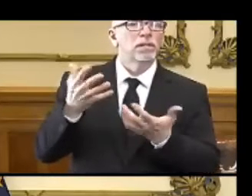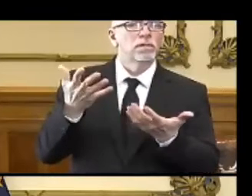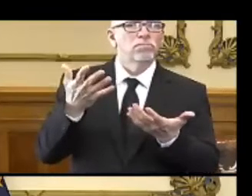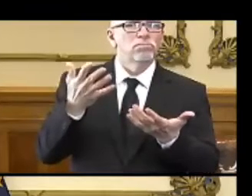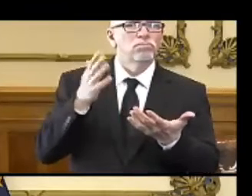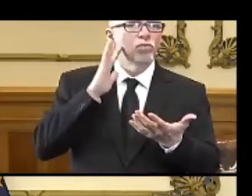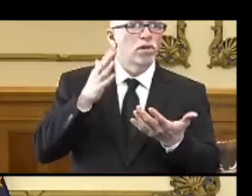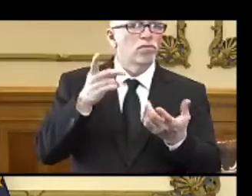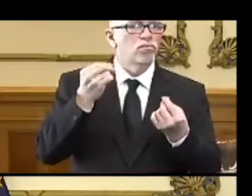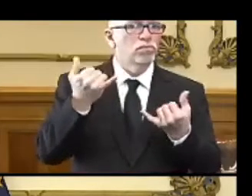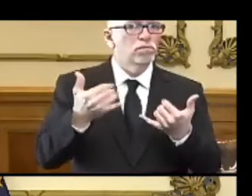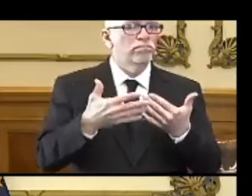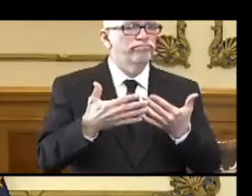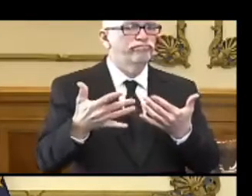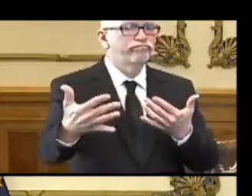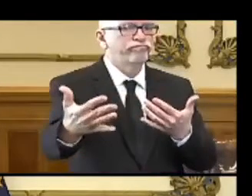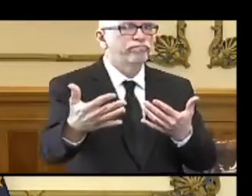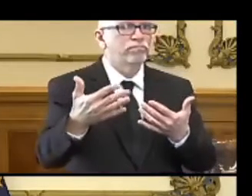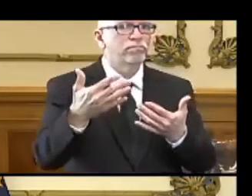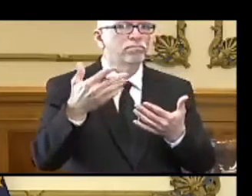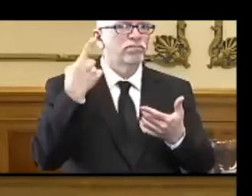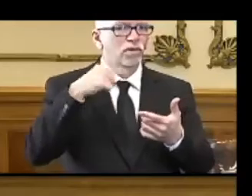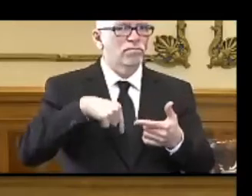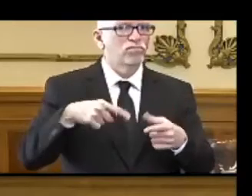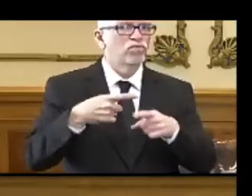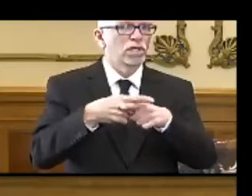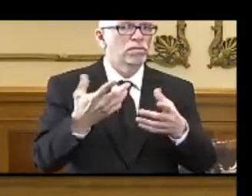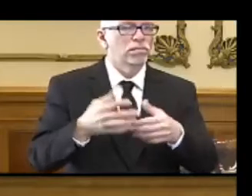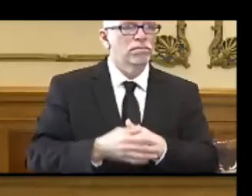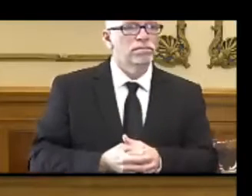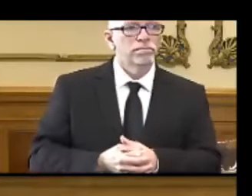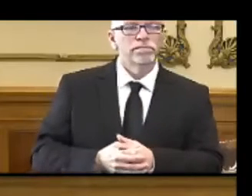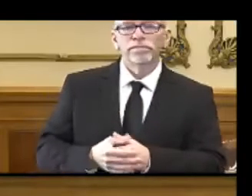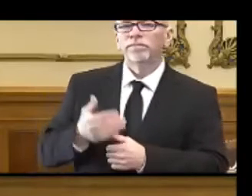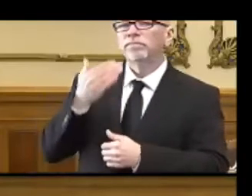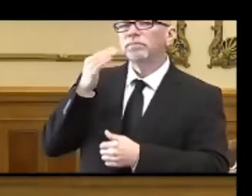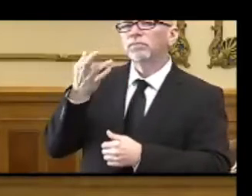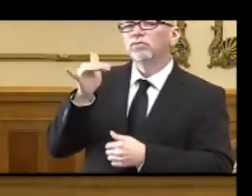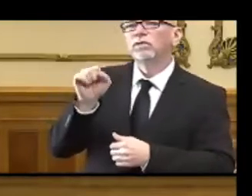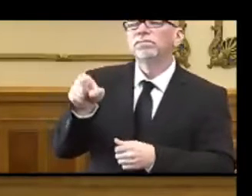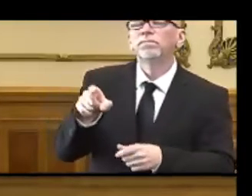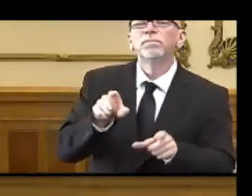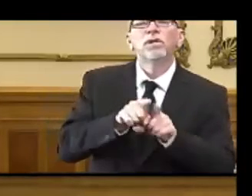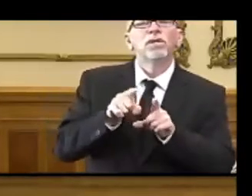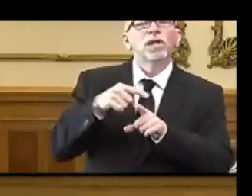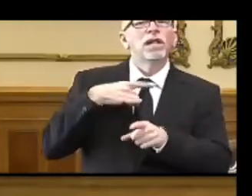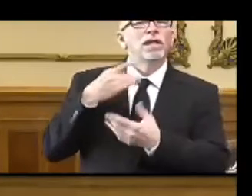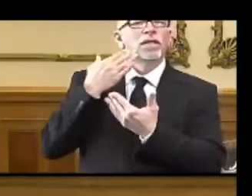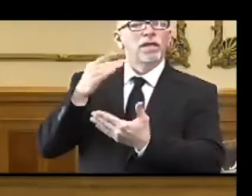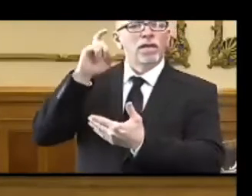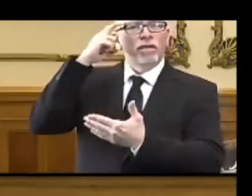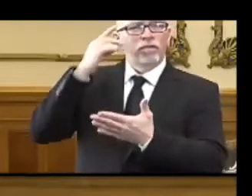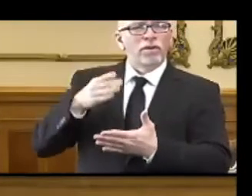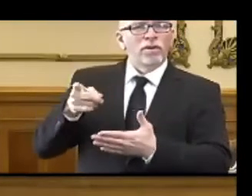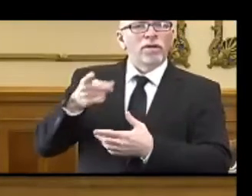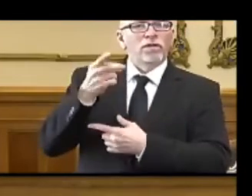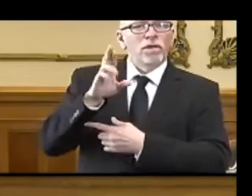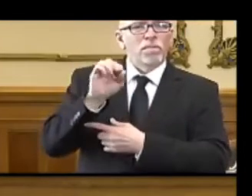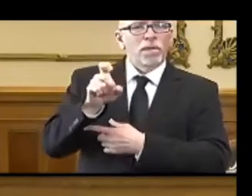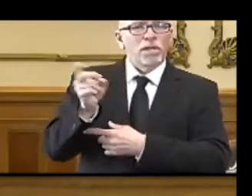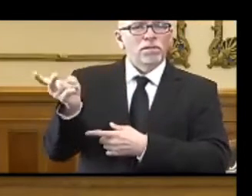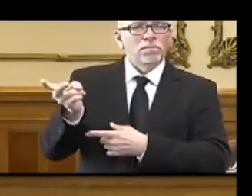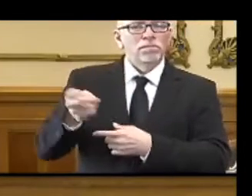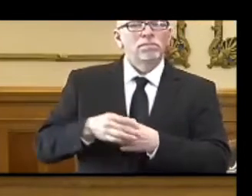the next stages of addressing this crisis. Thank you, Chris. I would also like to thank the governor, Dr.